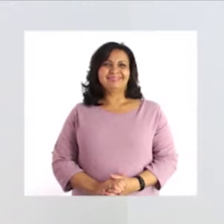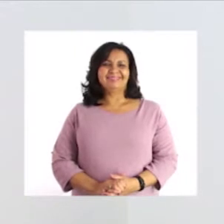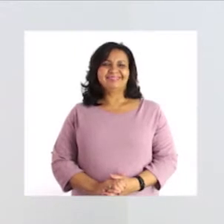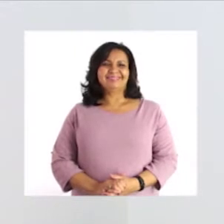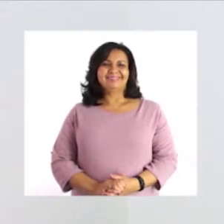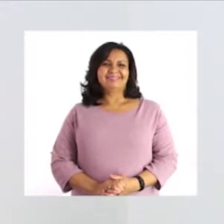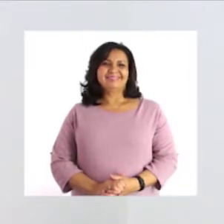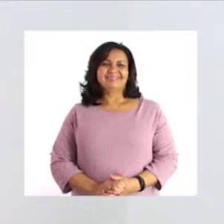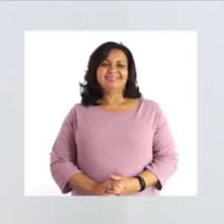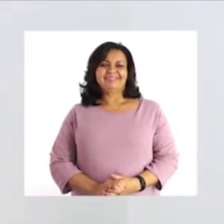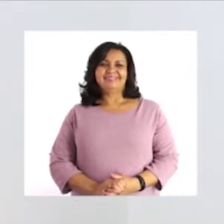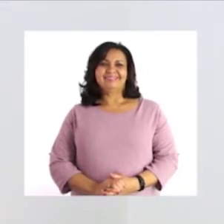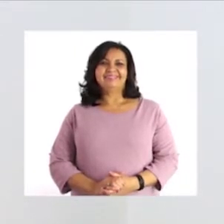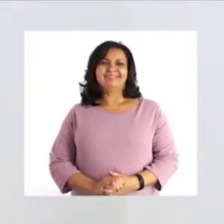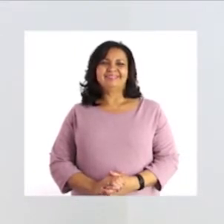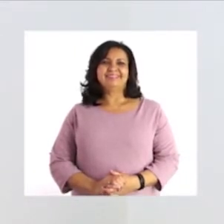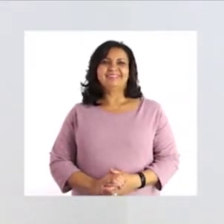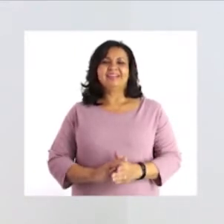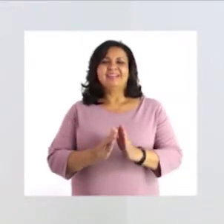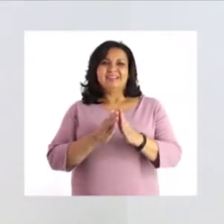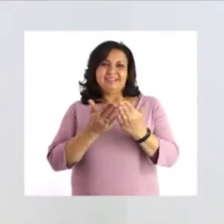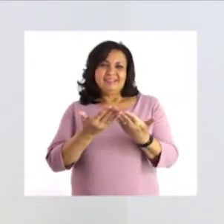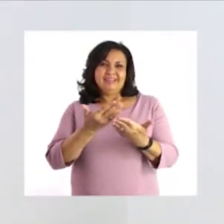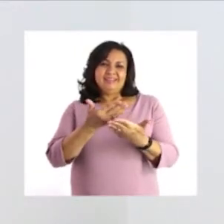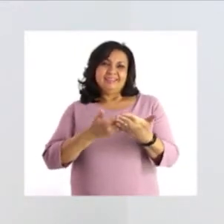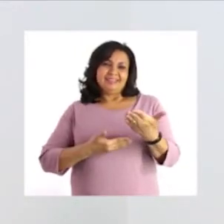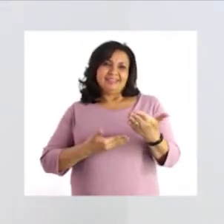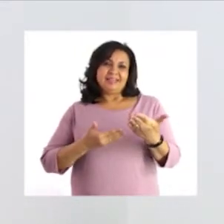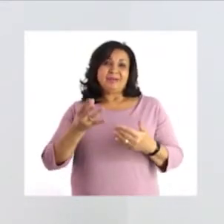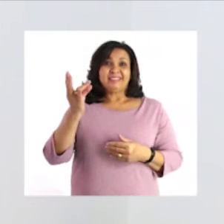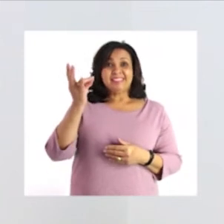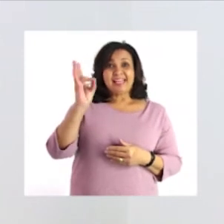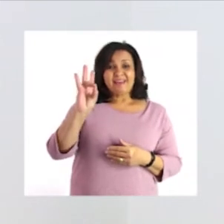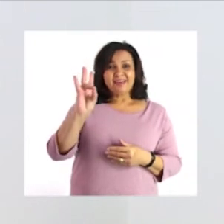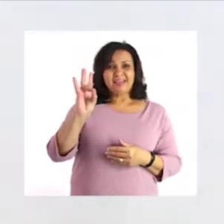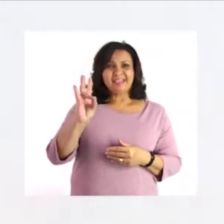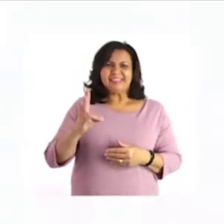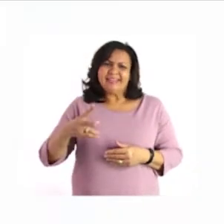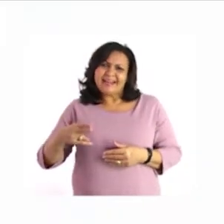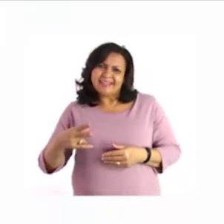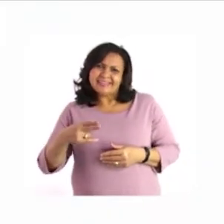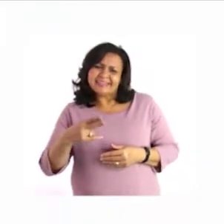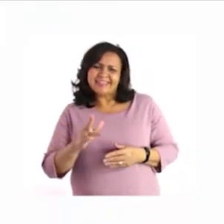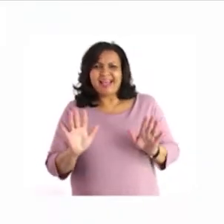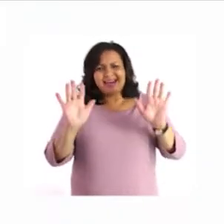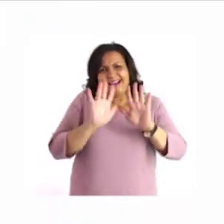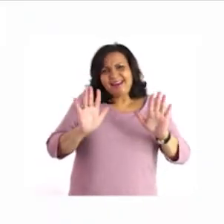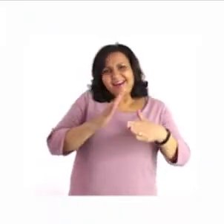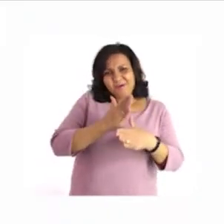Well, friends, you can turn now to page 7. There's a lovely cutting and coloring